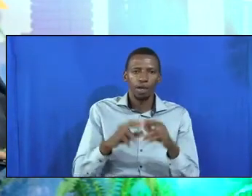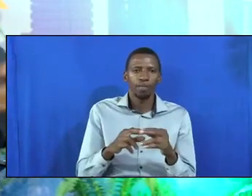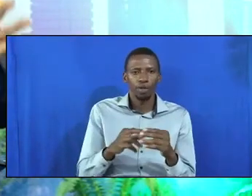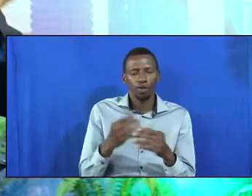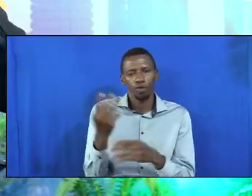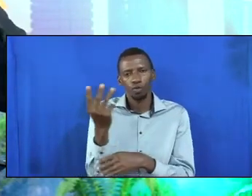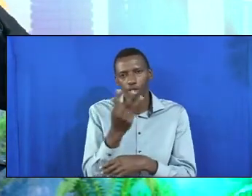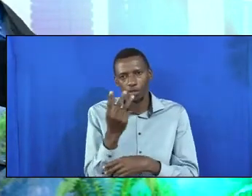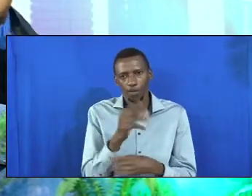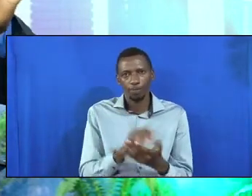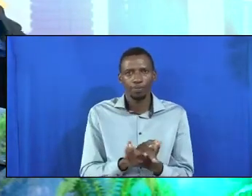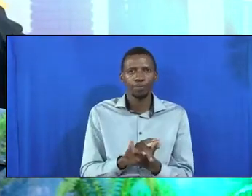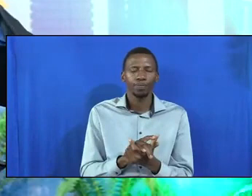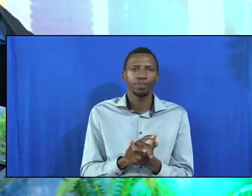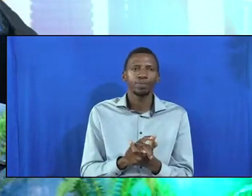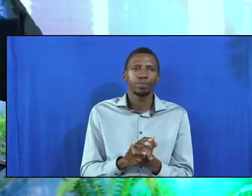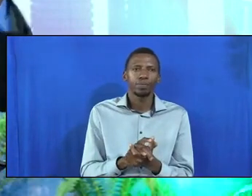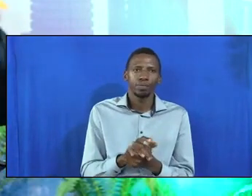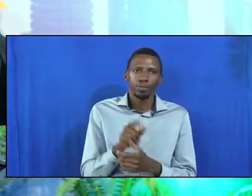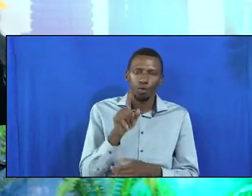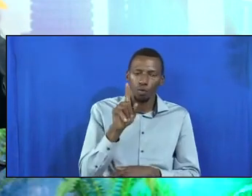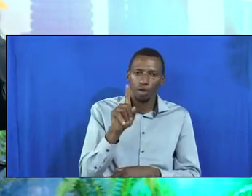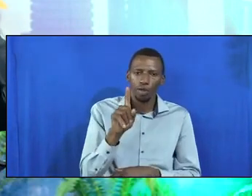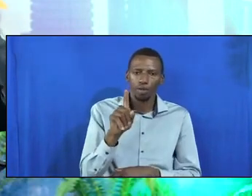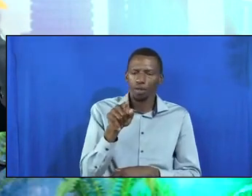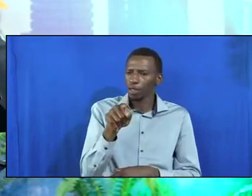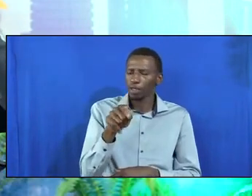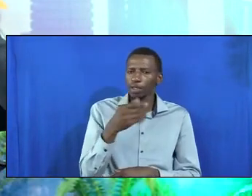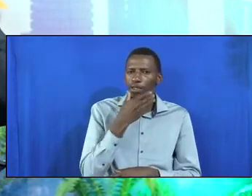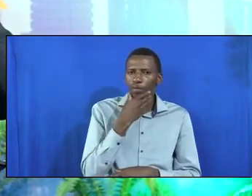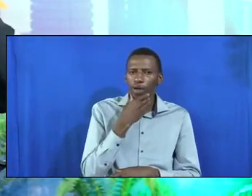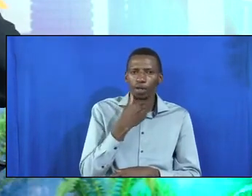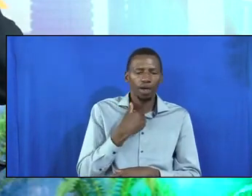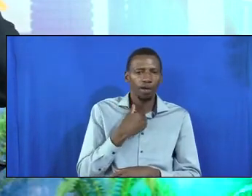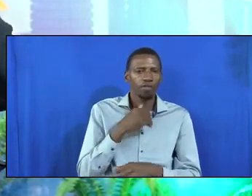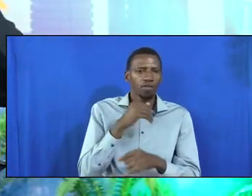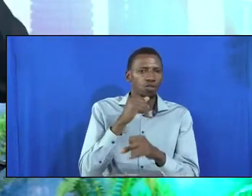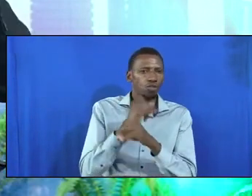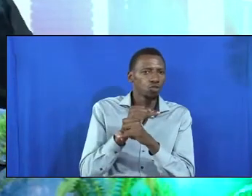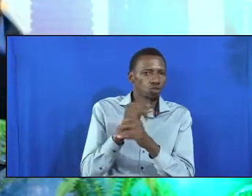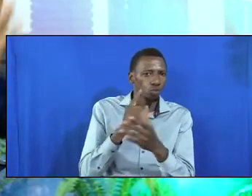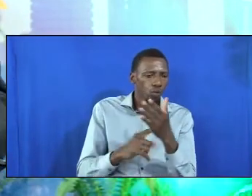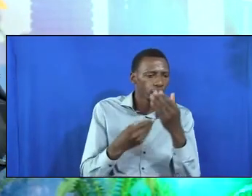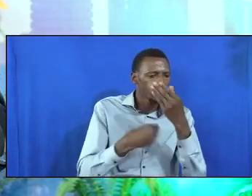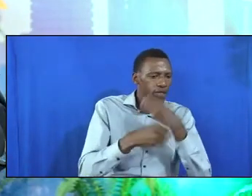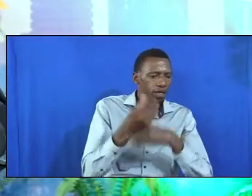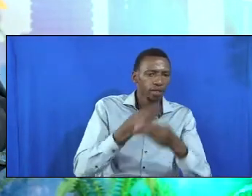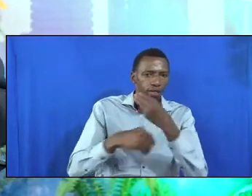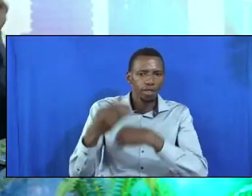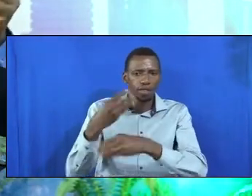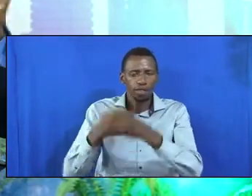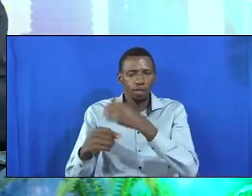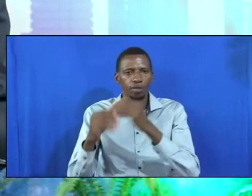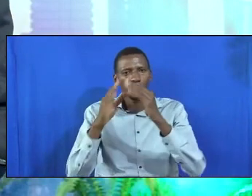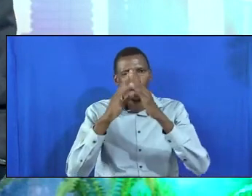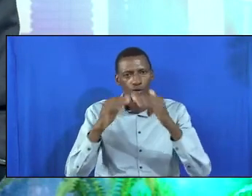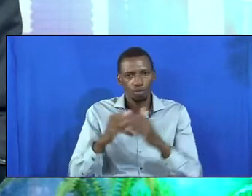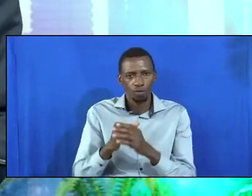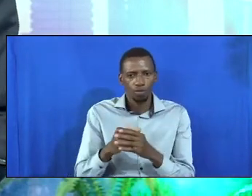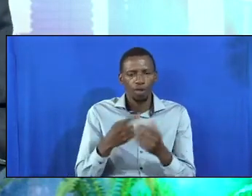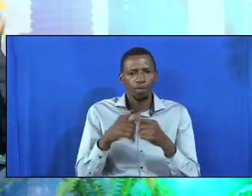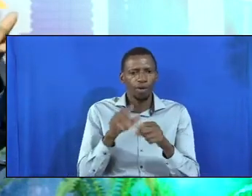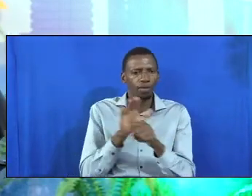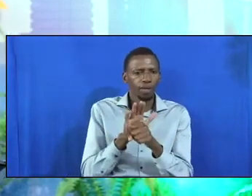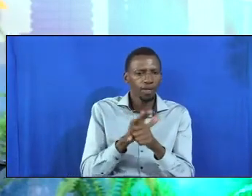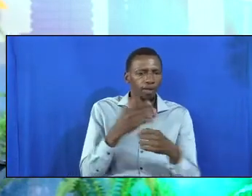One of the debtors, he was doing real estate business, and people really had his debts. But one of them called